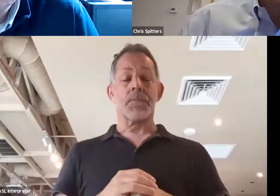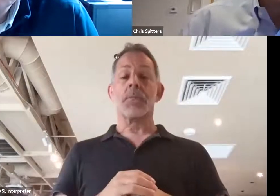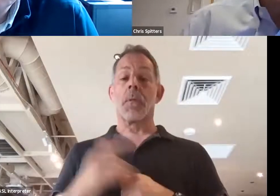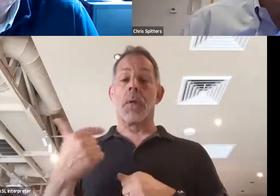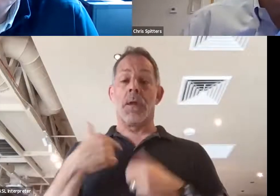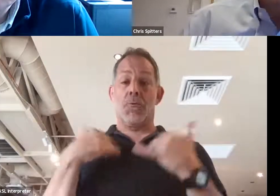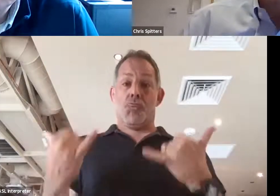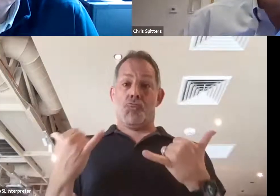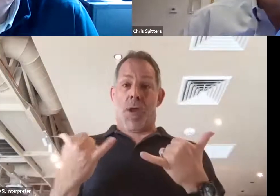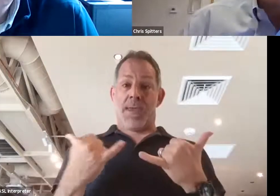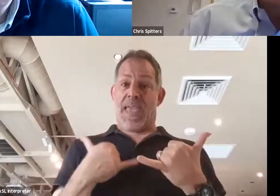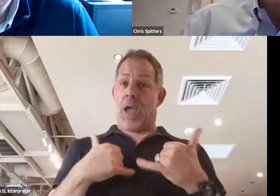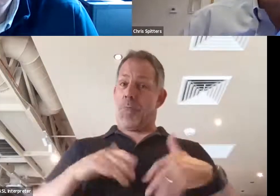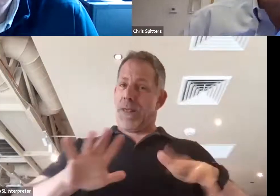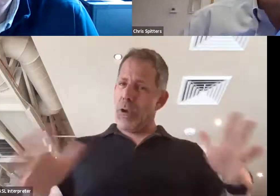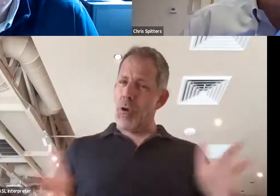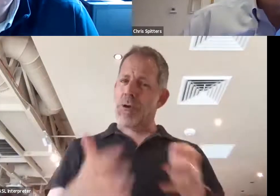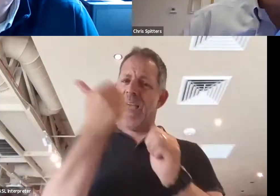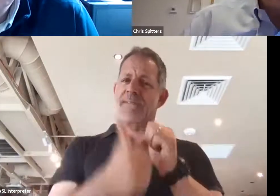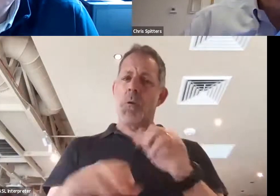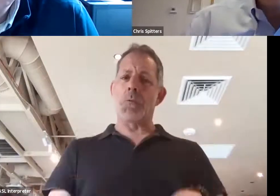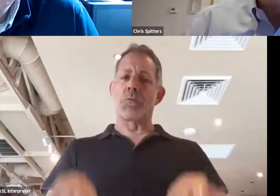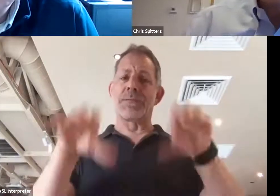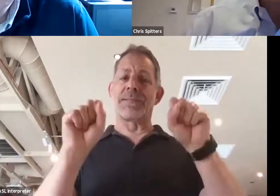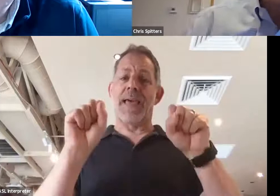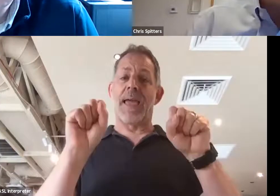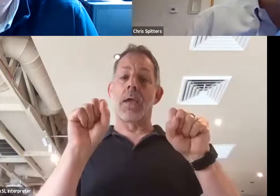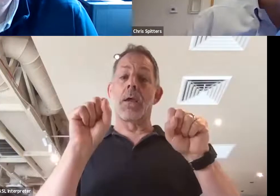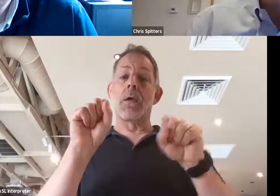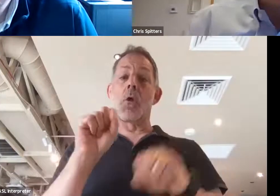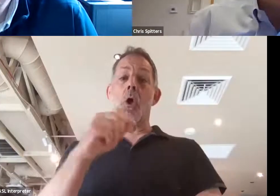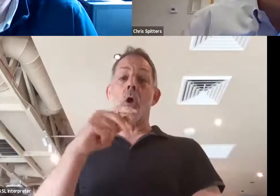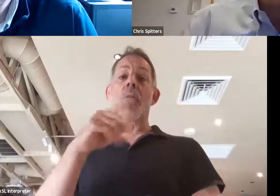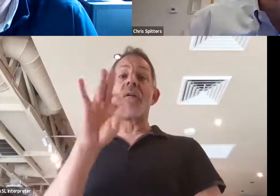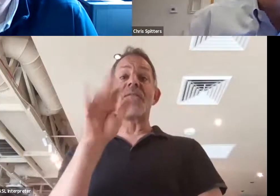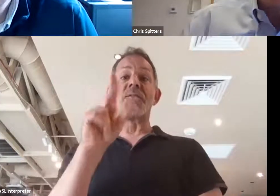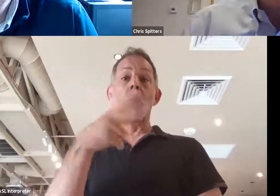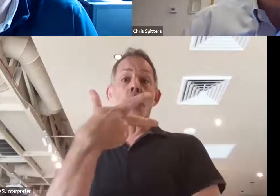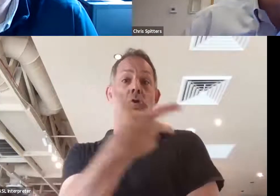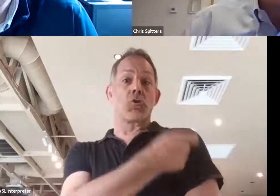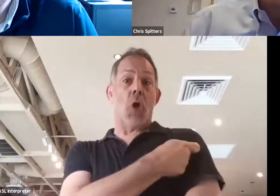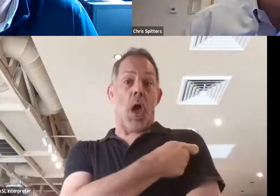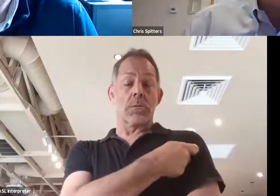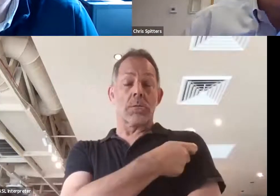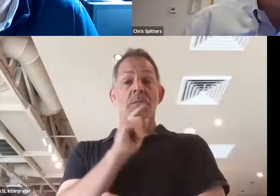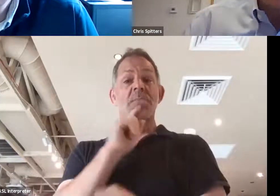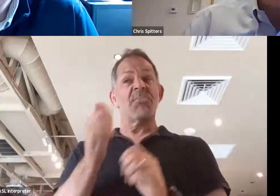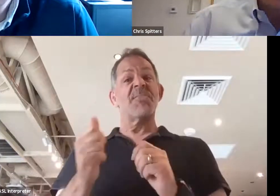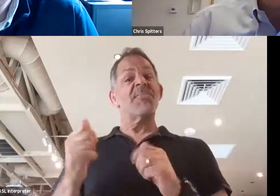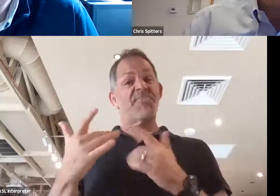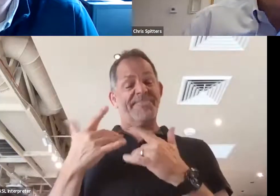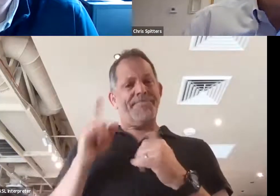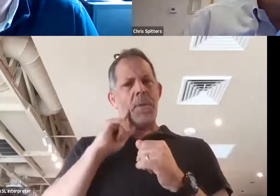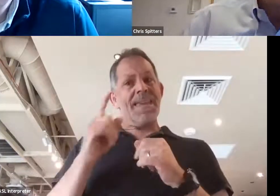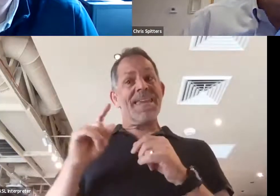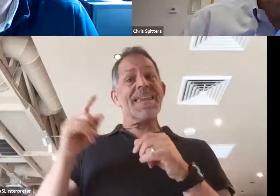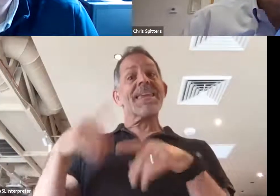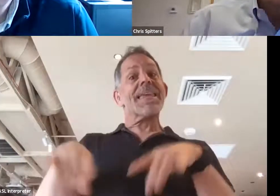especially those who are at highest risk for severe disease, hospitalization, many of the same underlying conditions